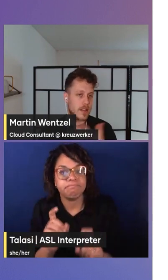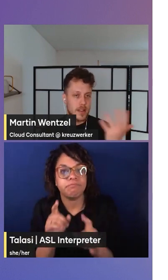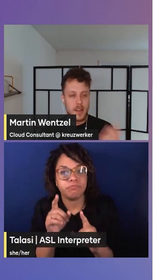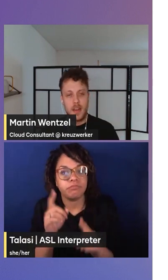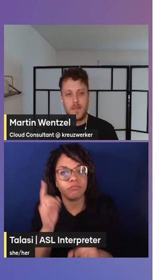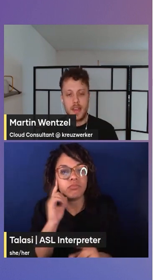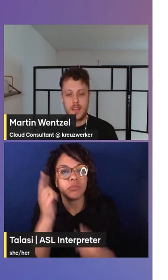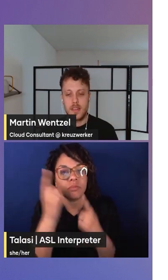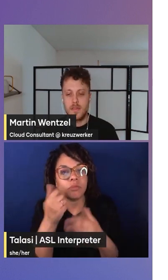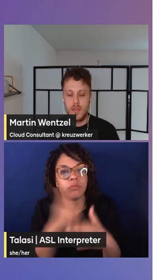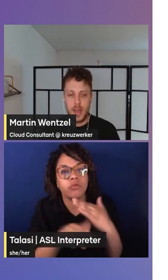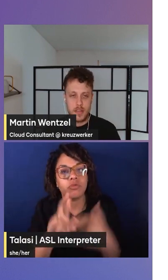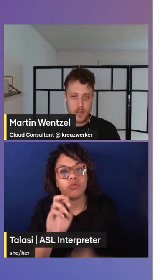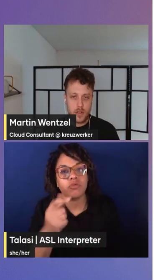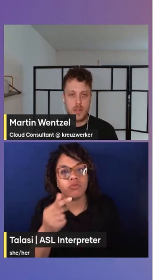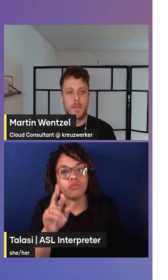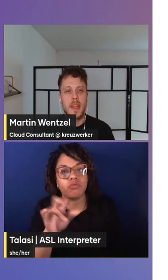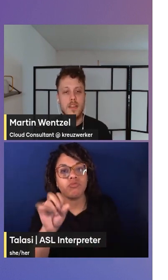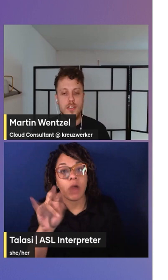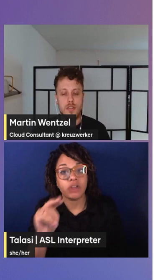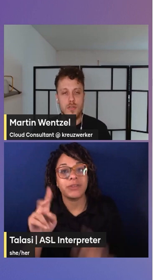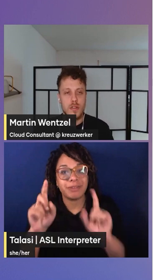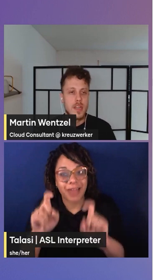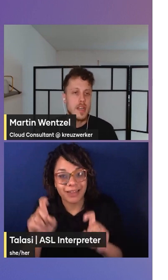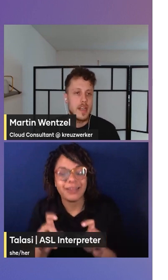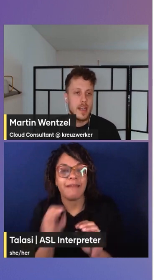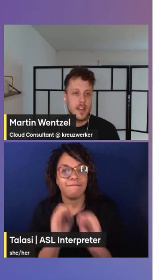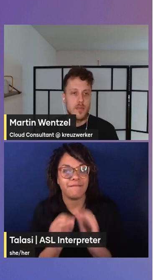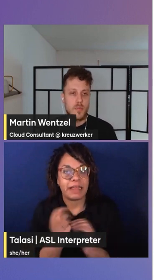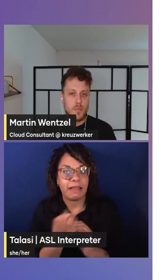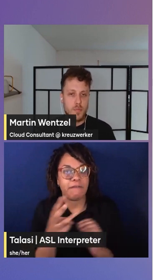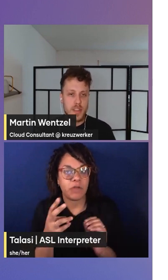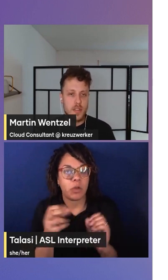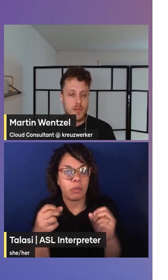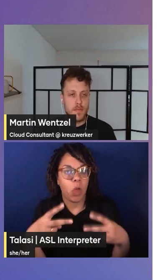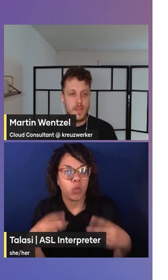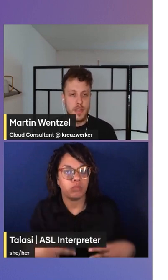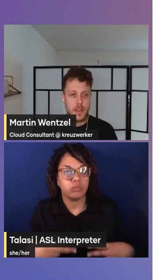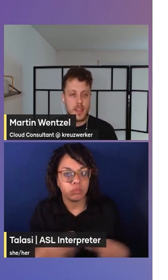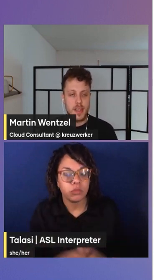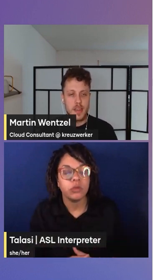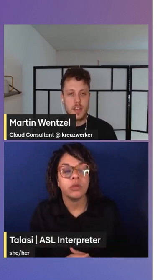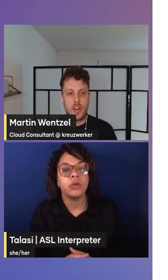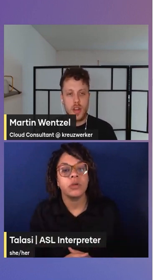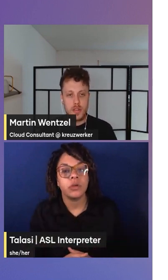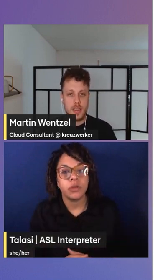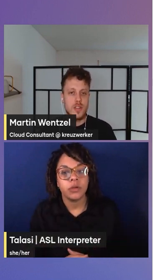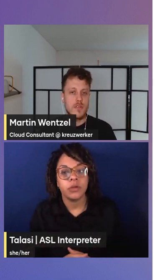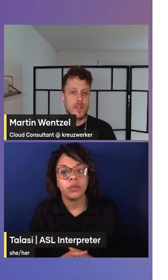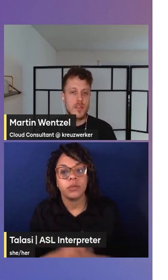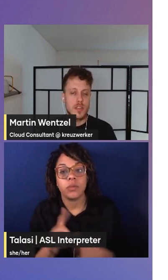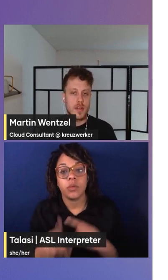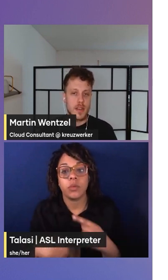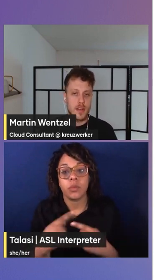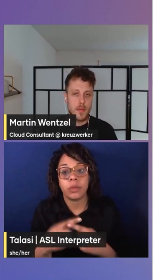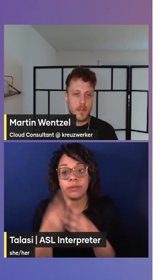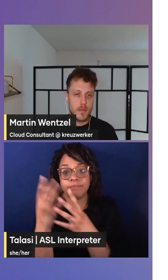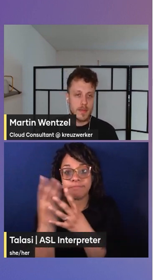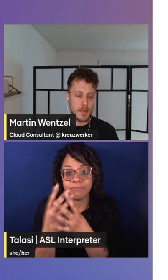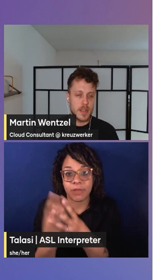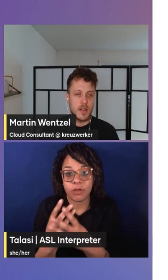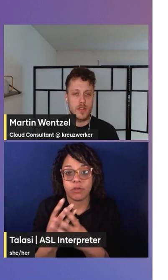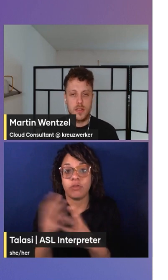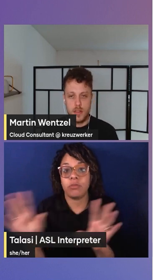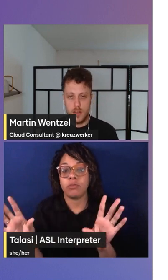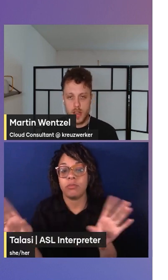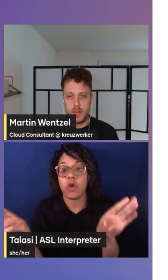and then fix a few lines of code. So when you filter the closed issues also by thumbs